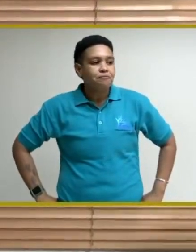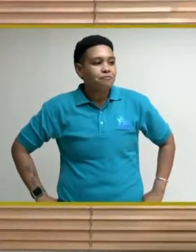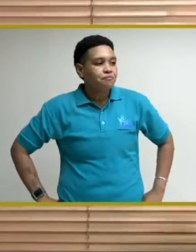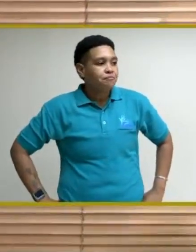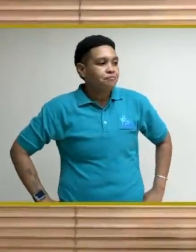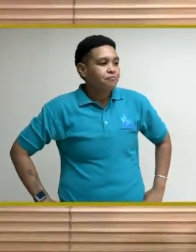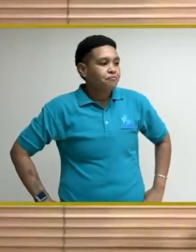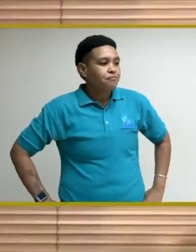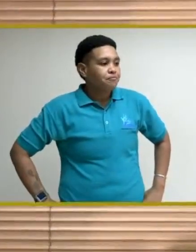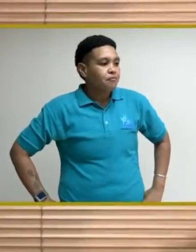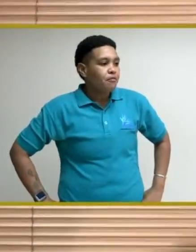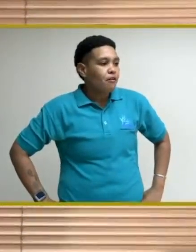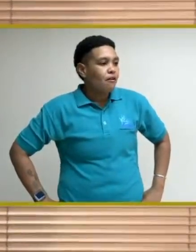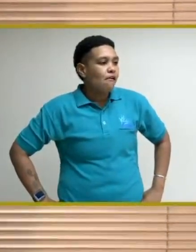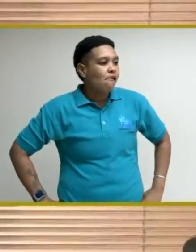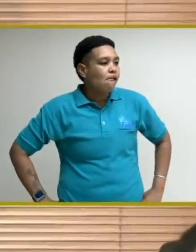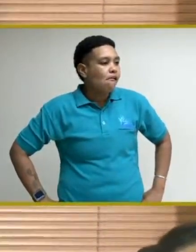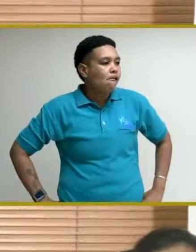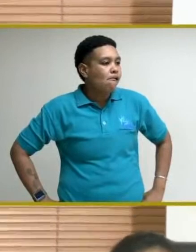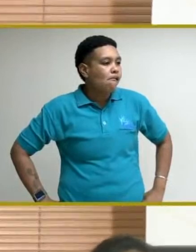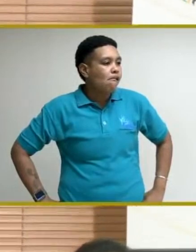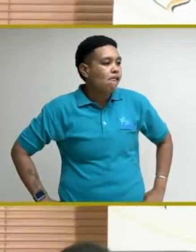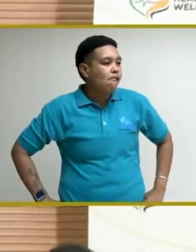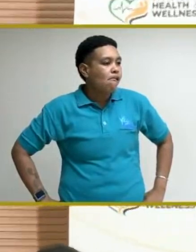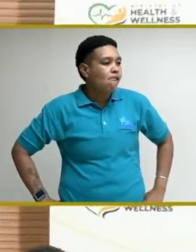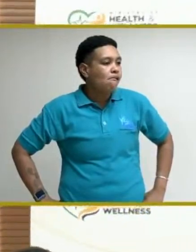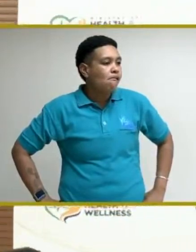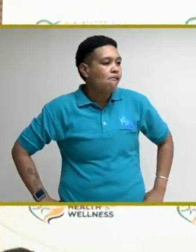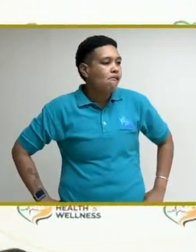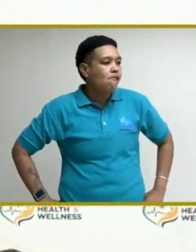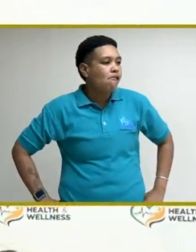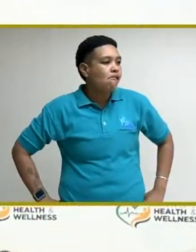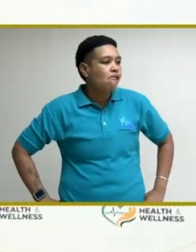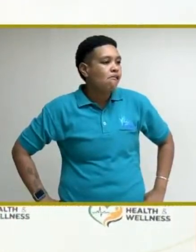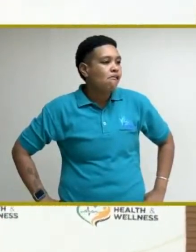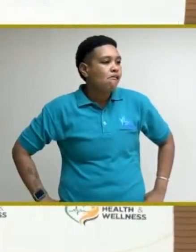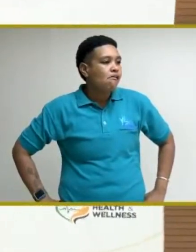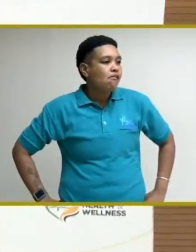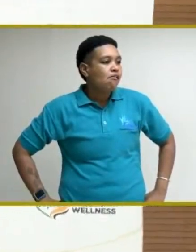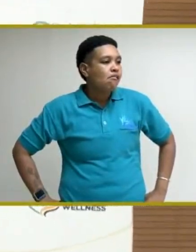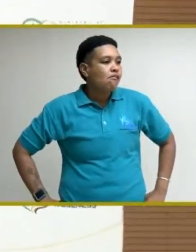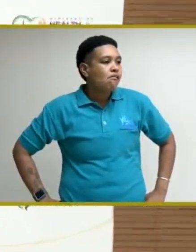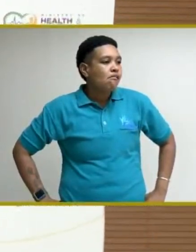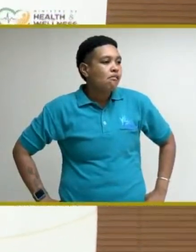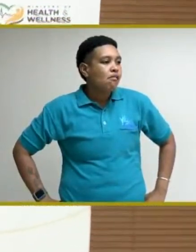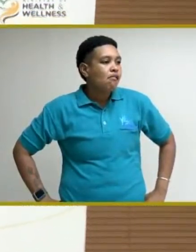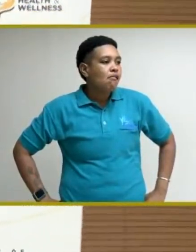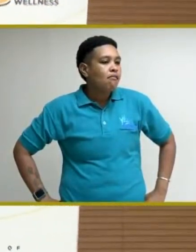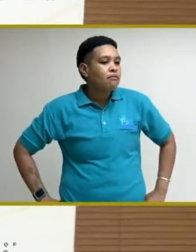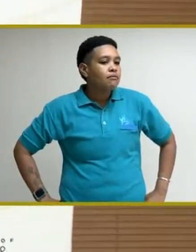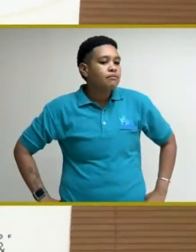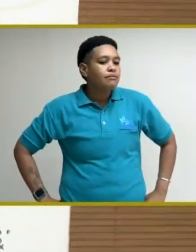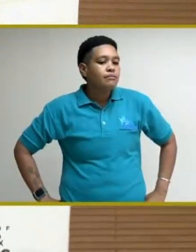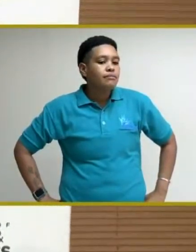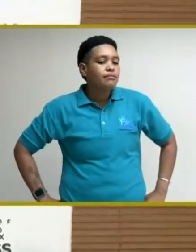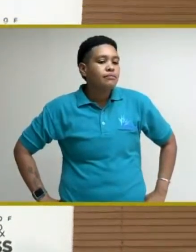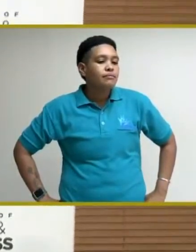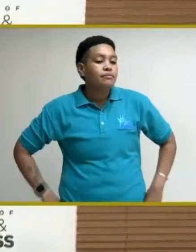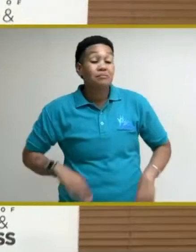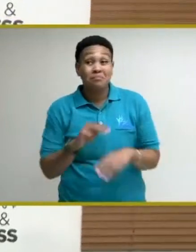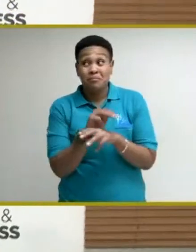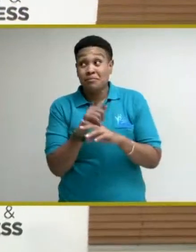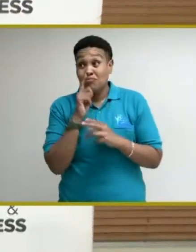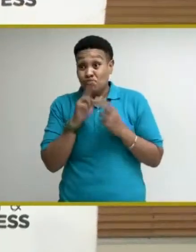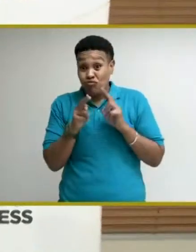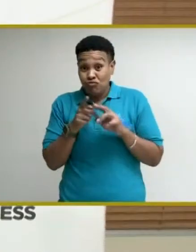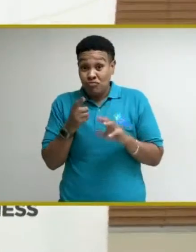Well, Minister, certainly as the numbers improve in terms of